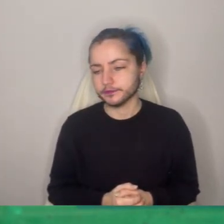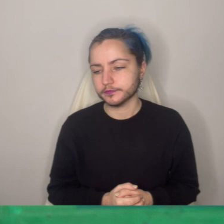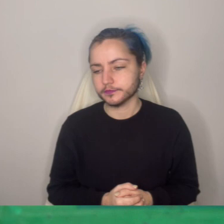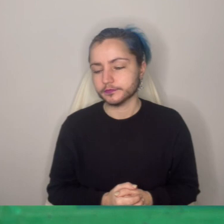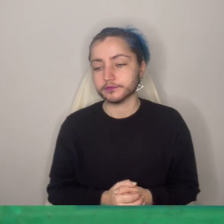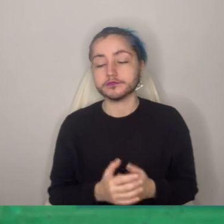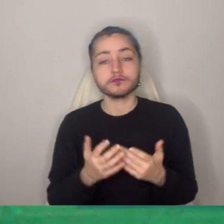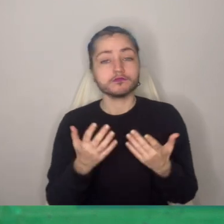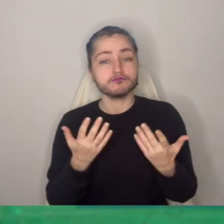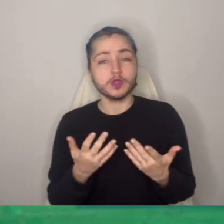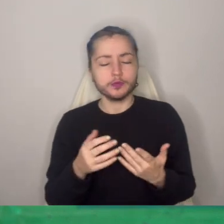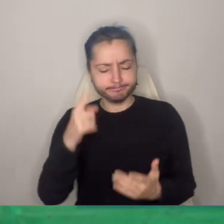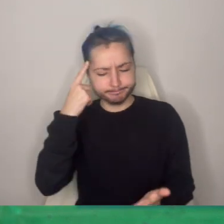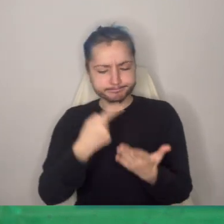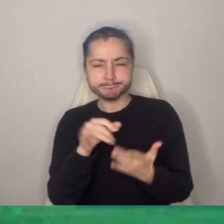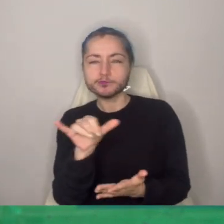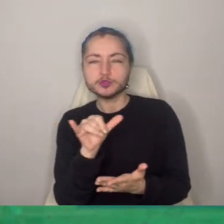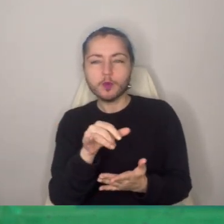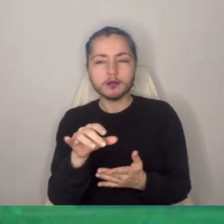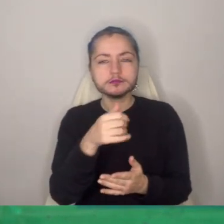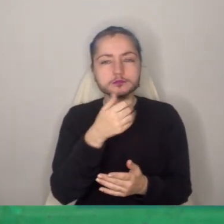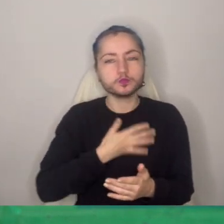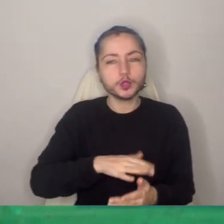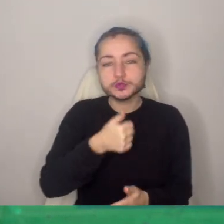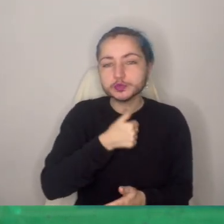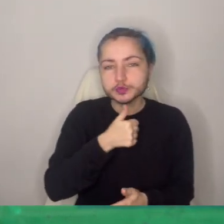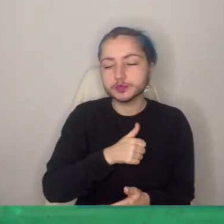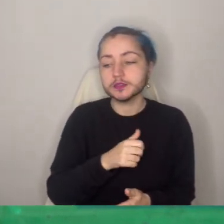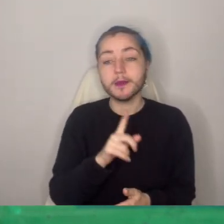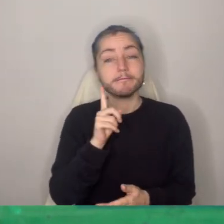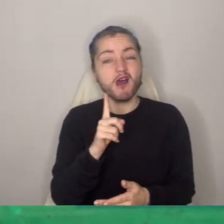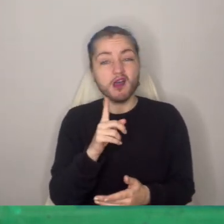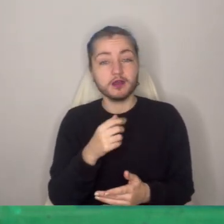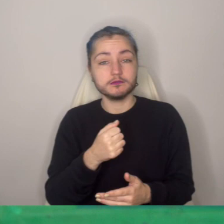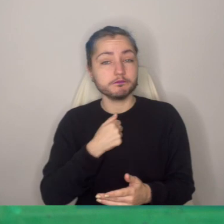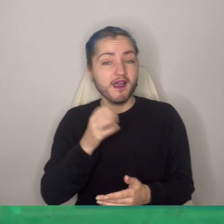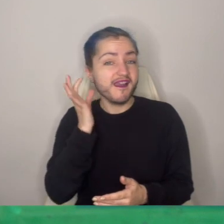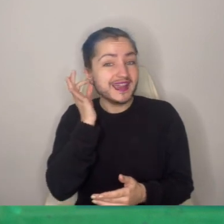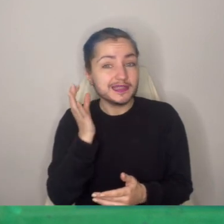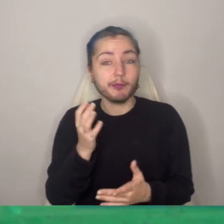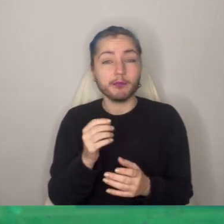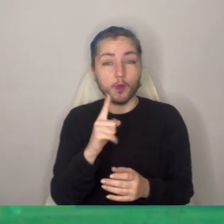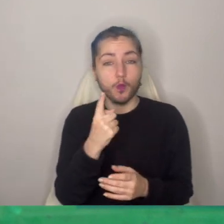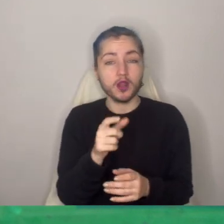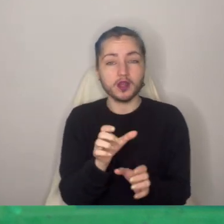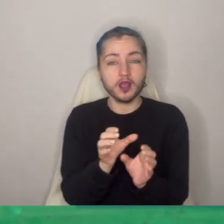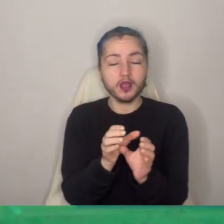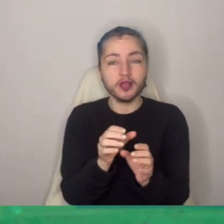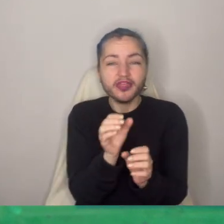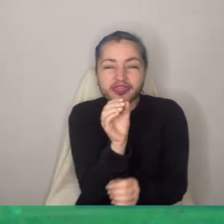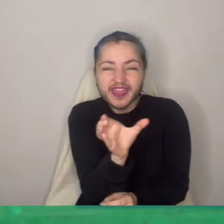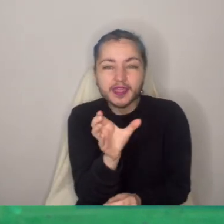So with the strips that you decided to use, it's best to go for one thick one. That's going to be your tree trunk, and